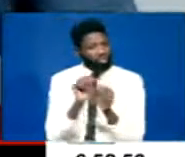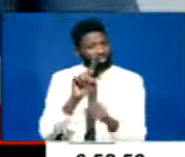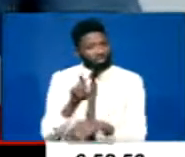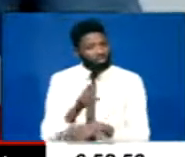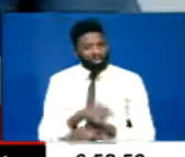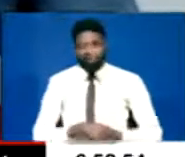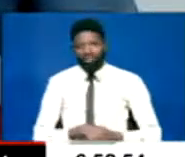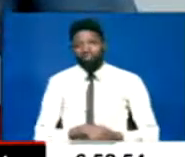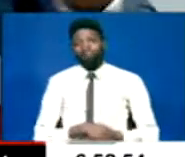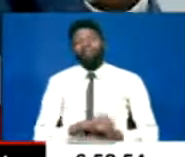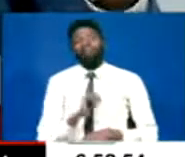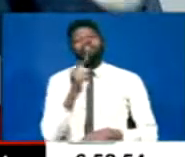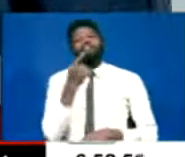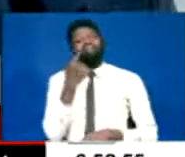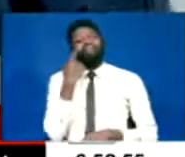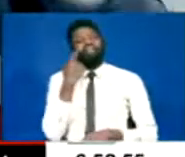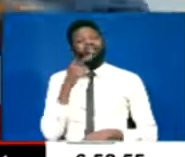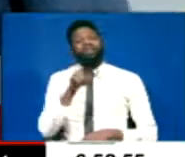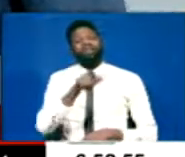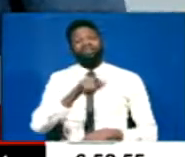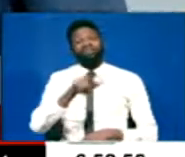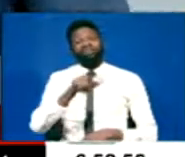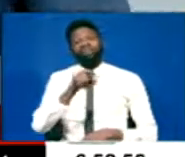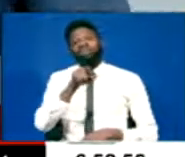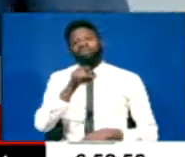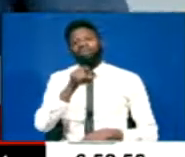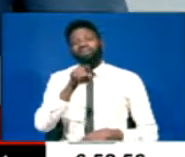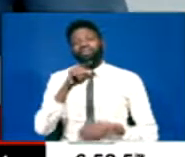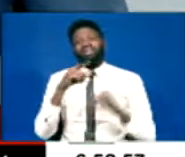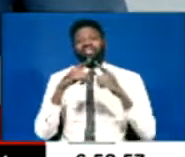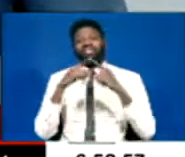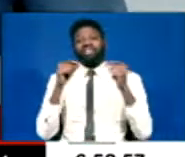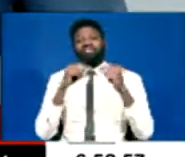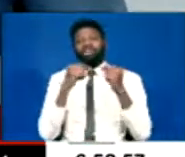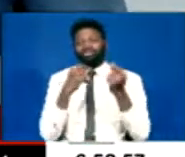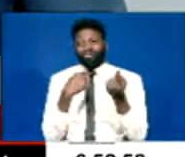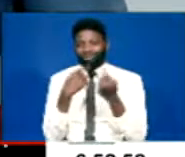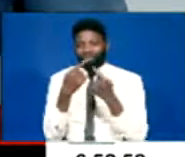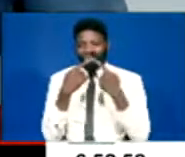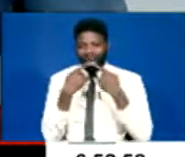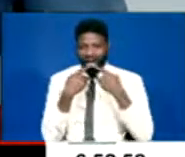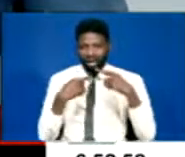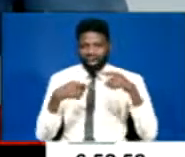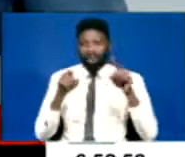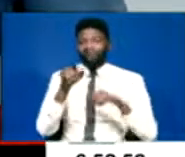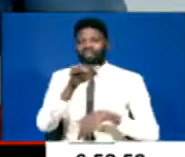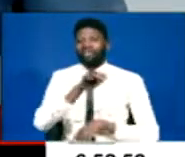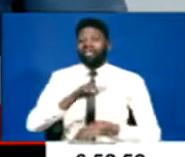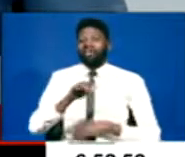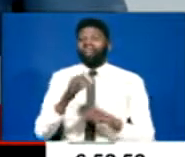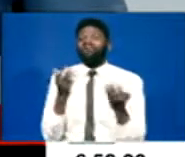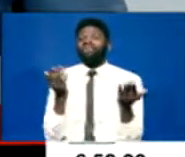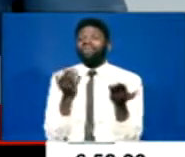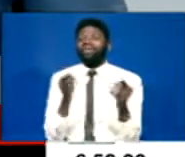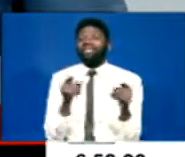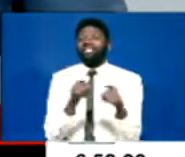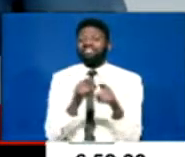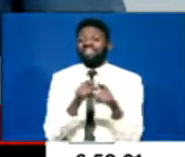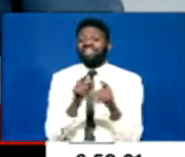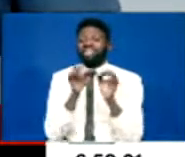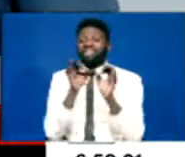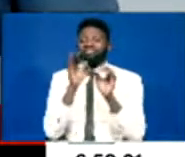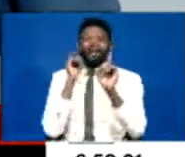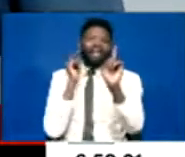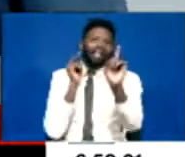look at the location where that statement was allegedly said, the area, and whether it was intentional or